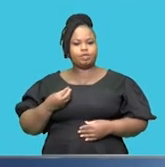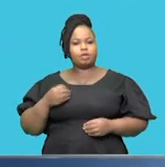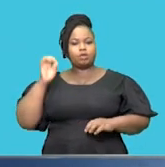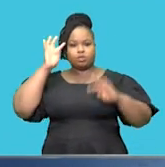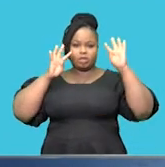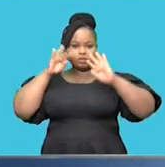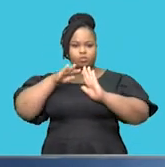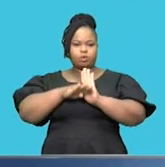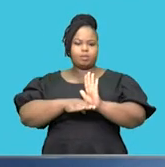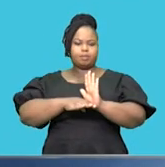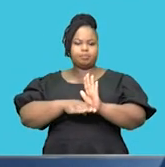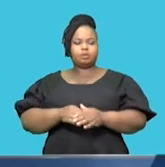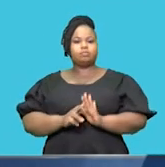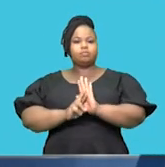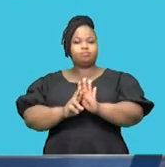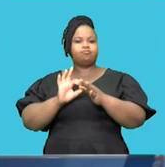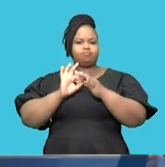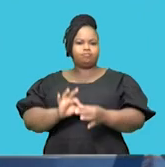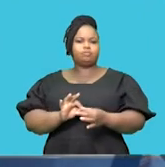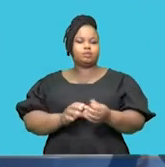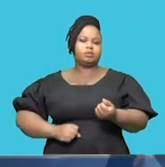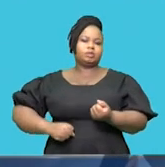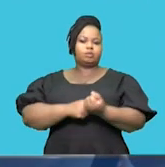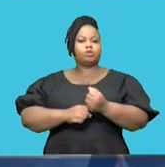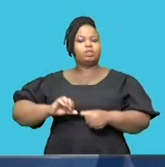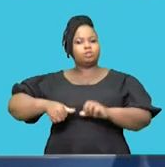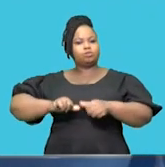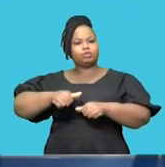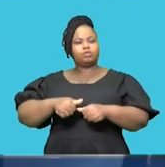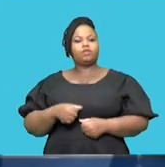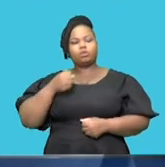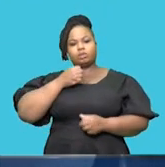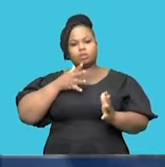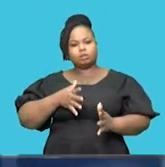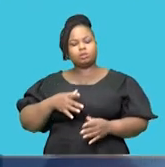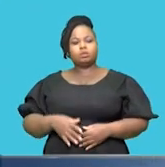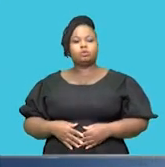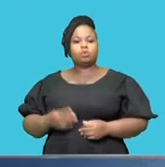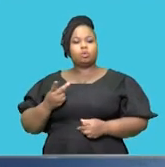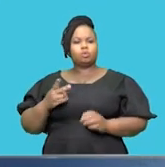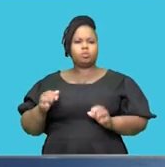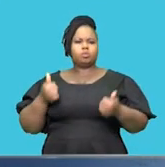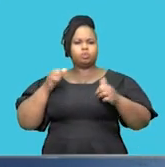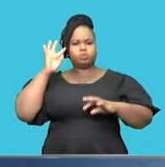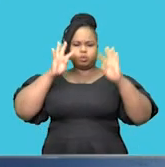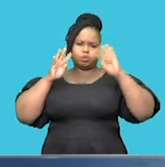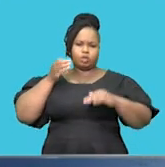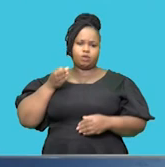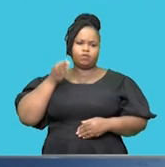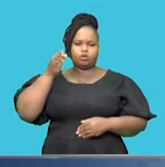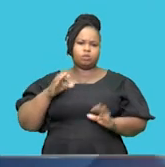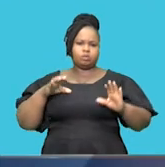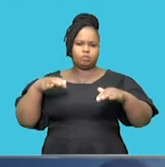Program represents our commitment to support the next generation of artists and creators who will shape the future of our